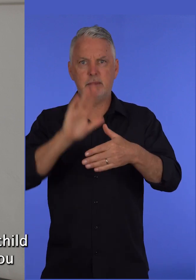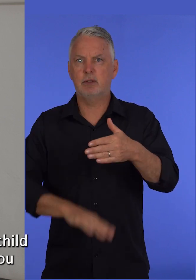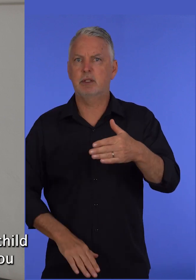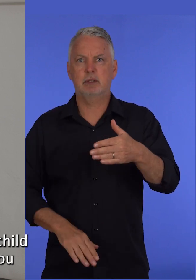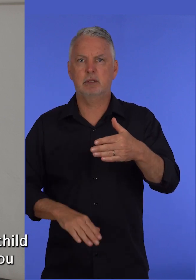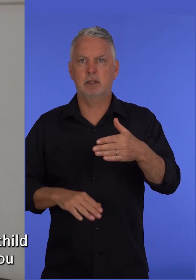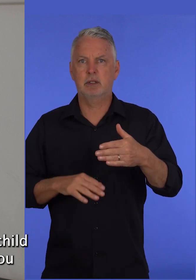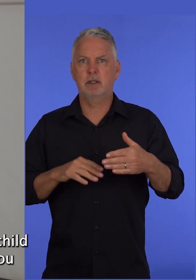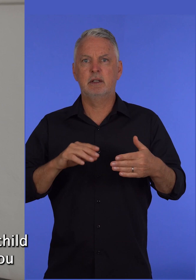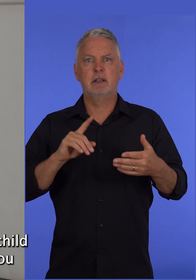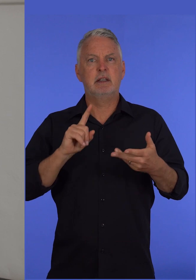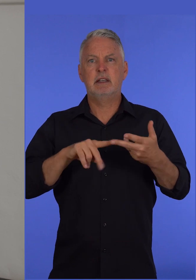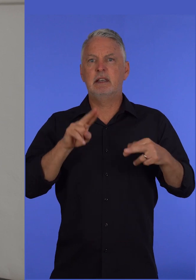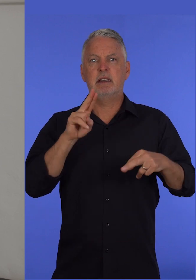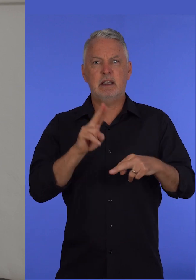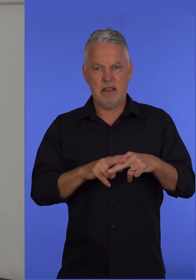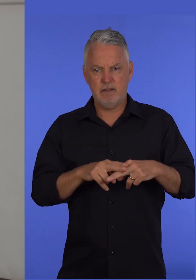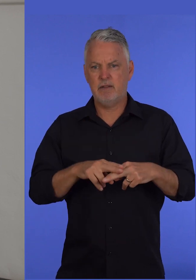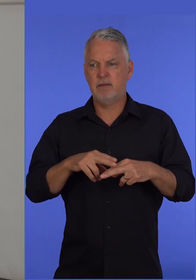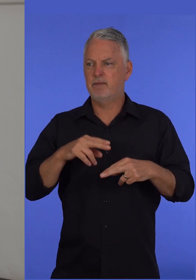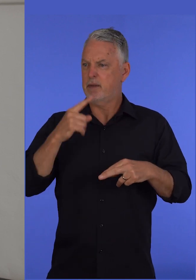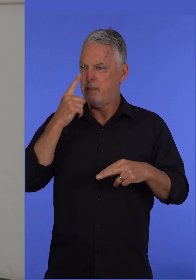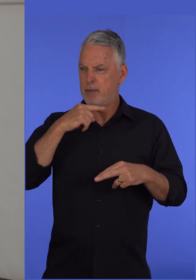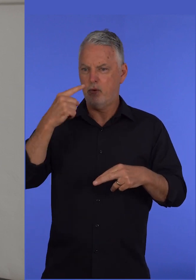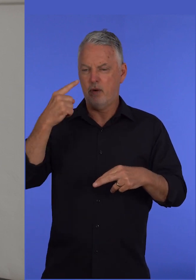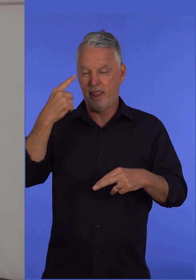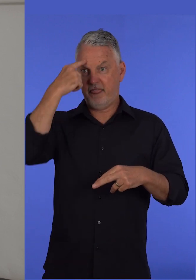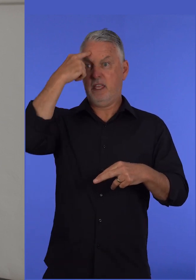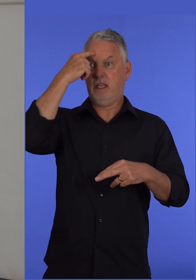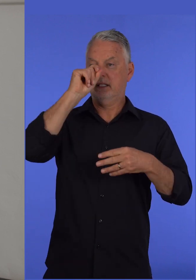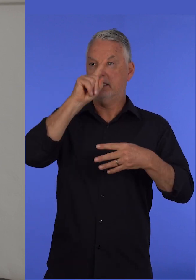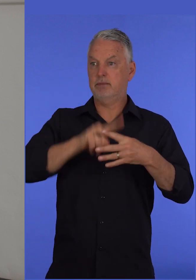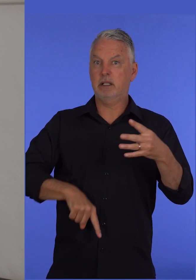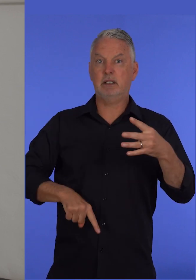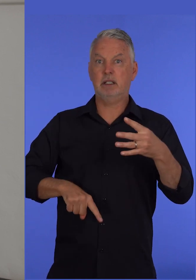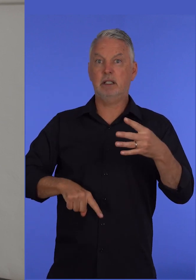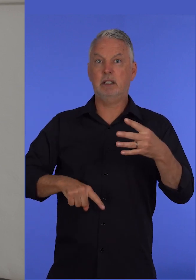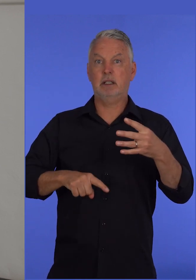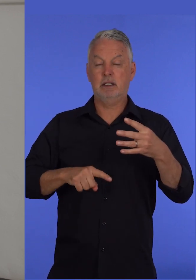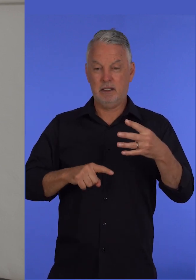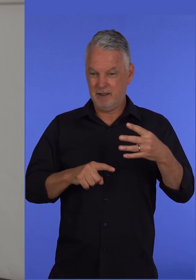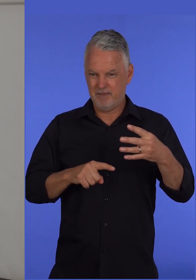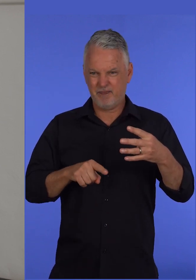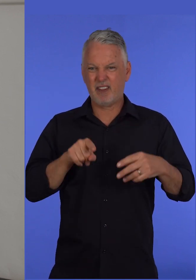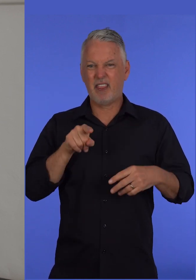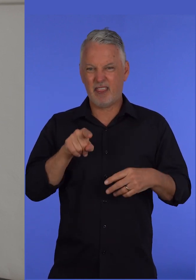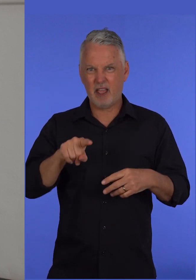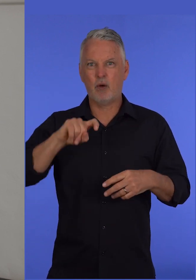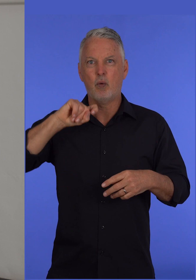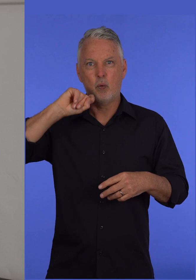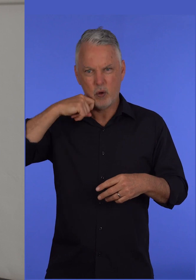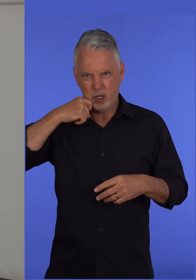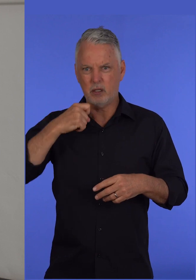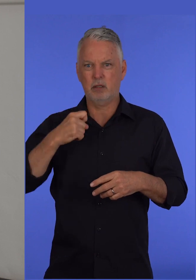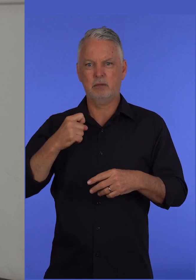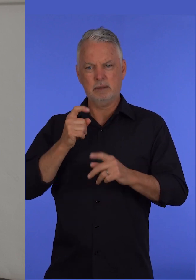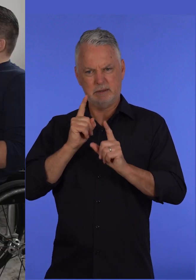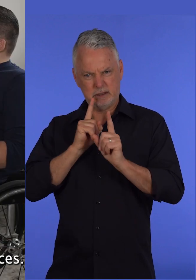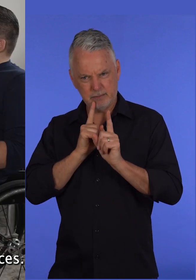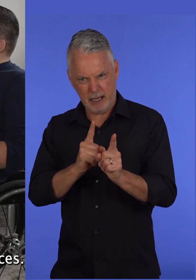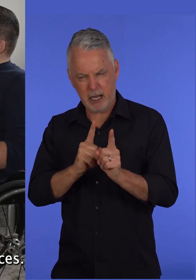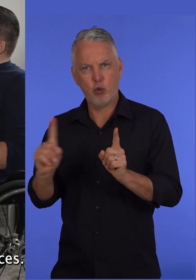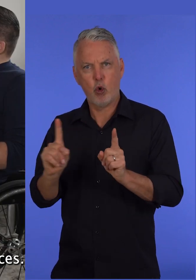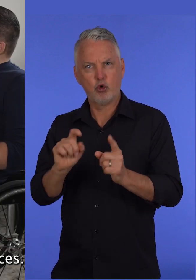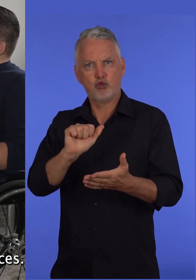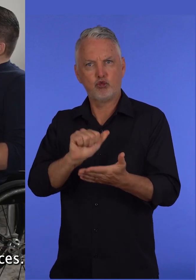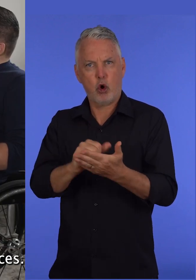gets. When you throw a lens of disability rights across it, that is just demanding what is right.